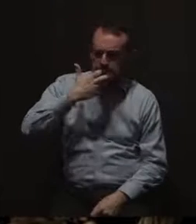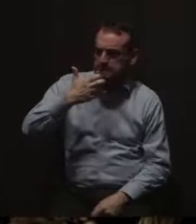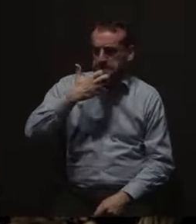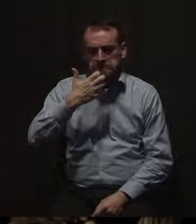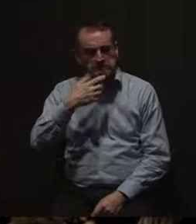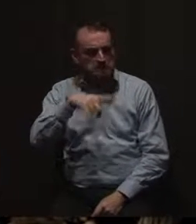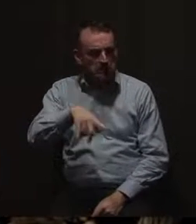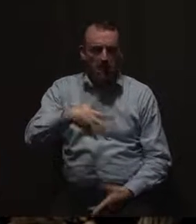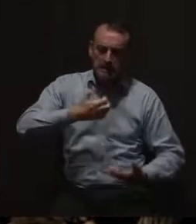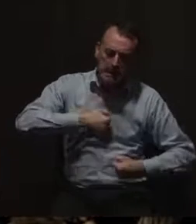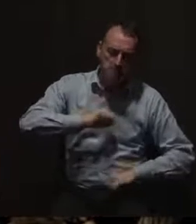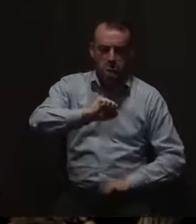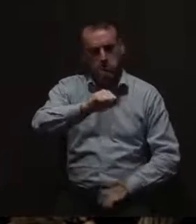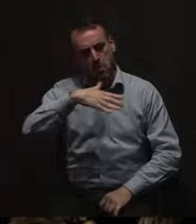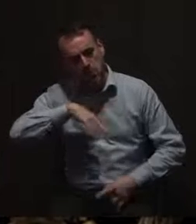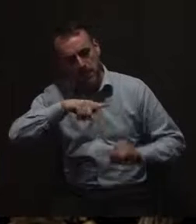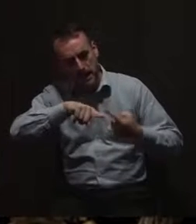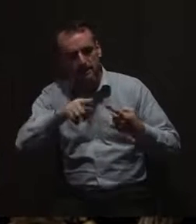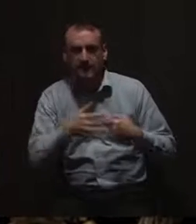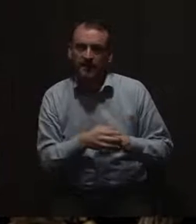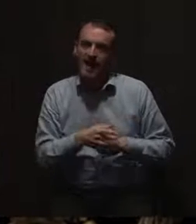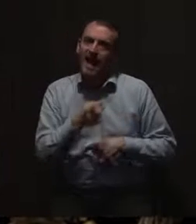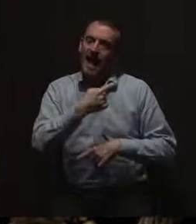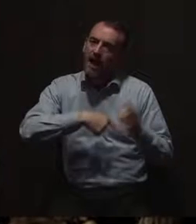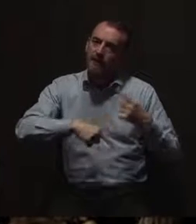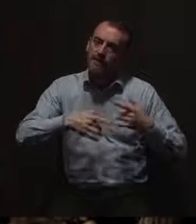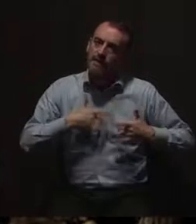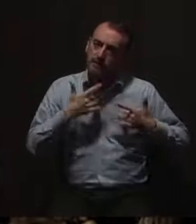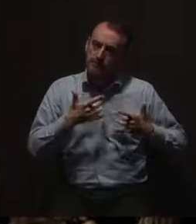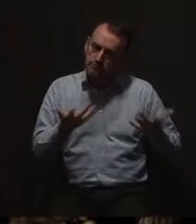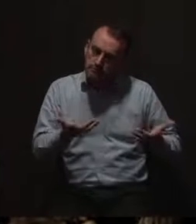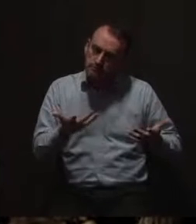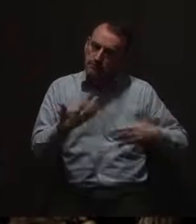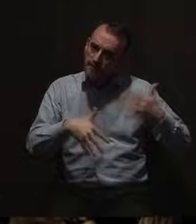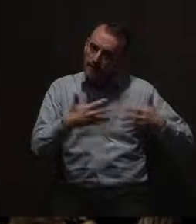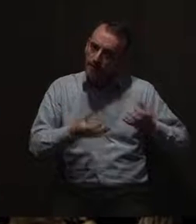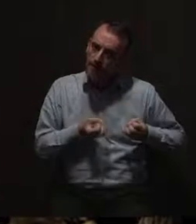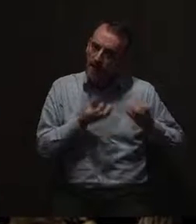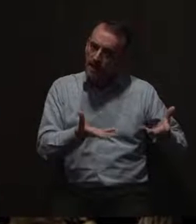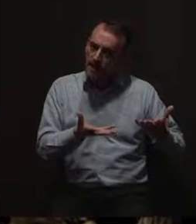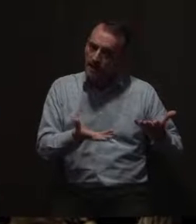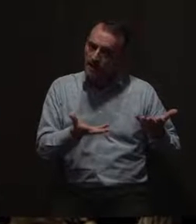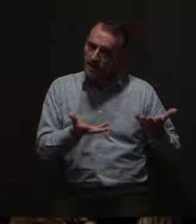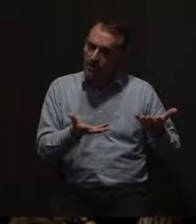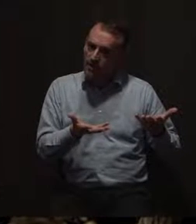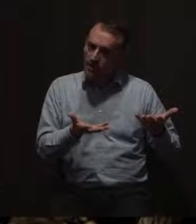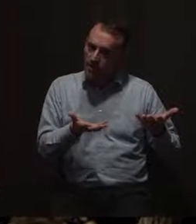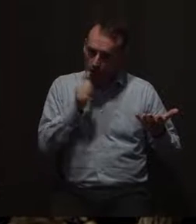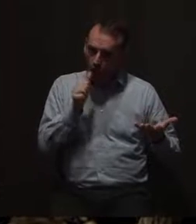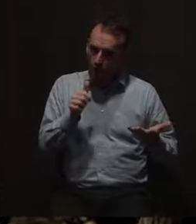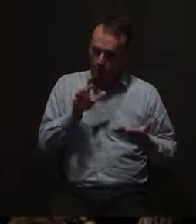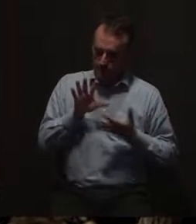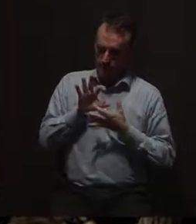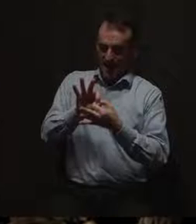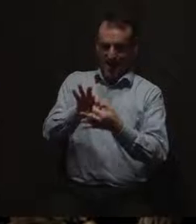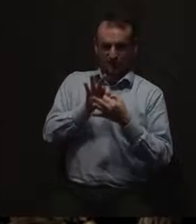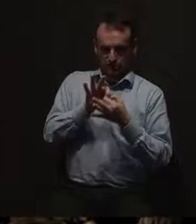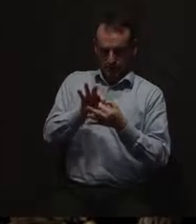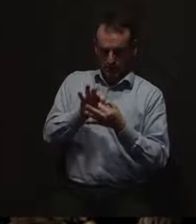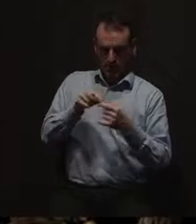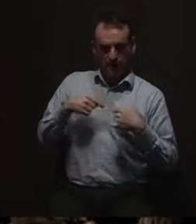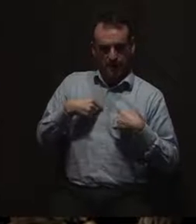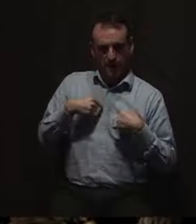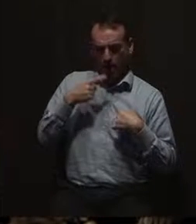we're doing it, okay, fine. Everybody thinks we're paying more. Usually, even in relationships, usually people think, I'm paying more. Even when you